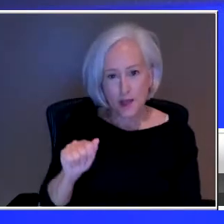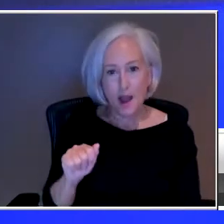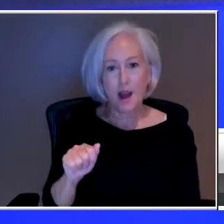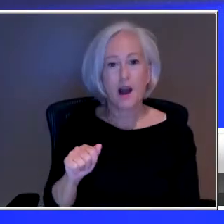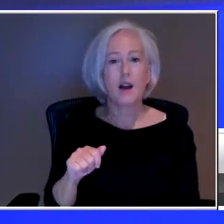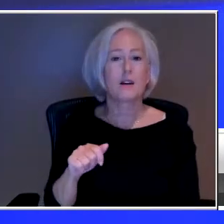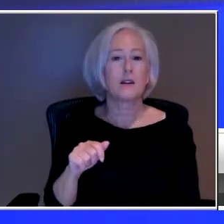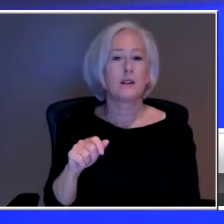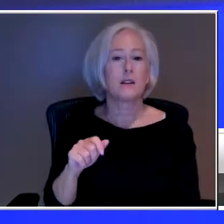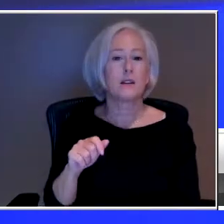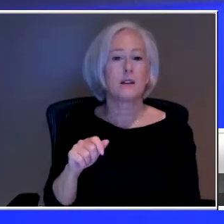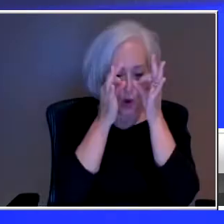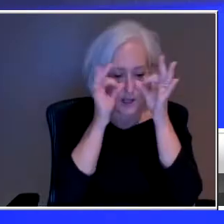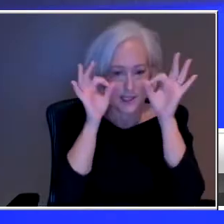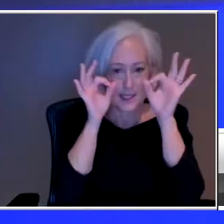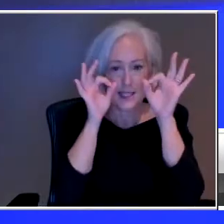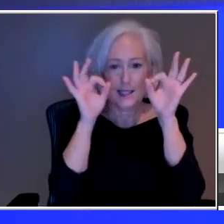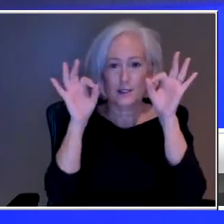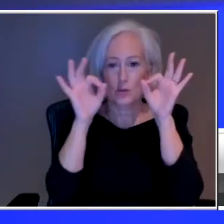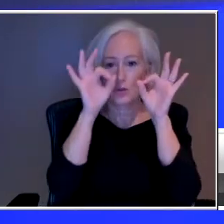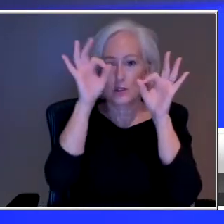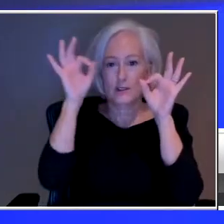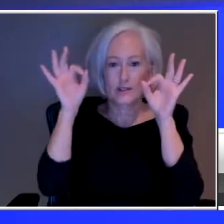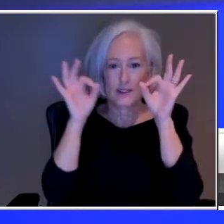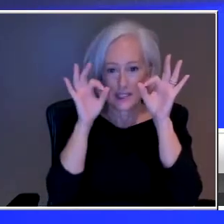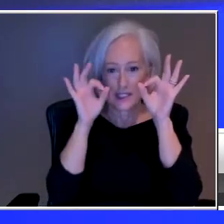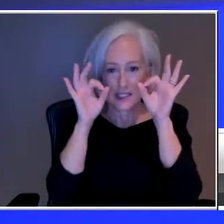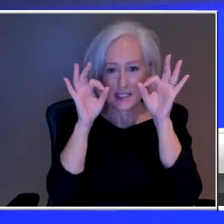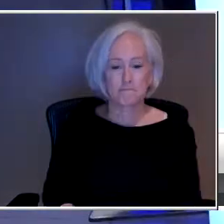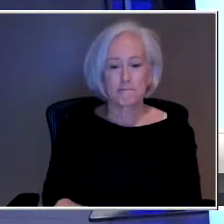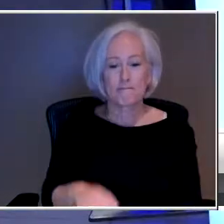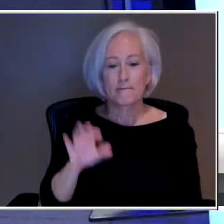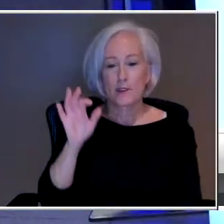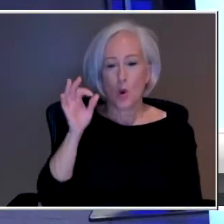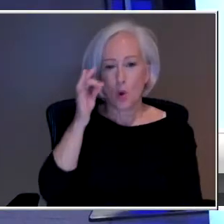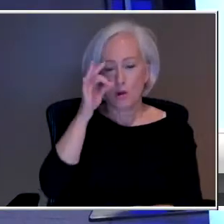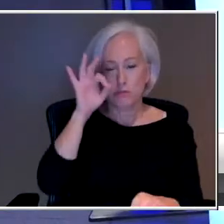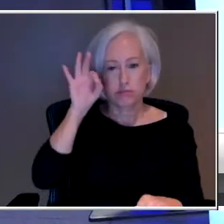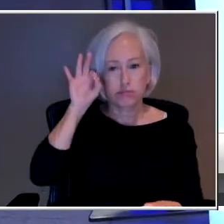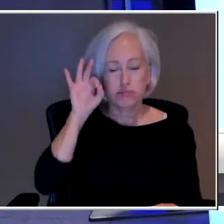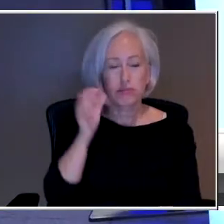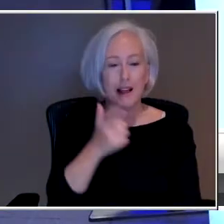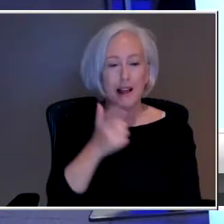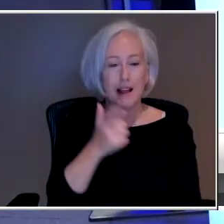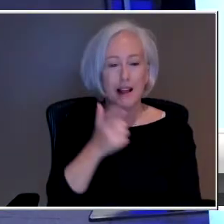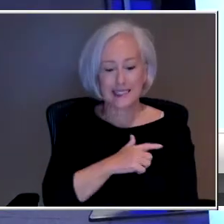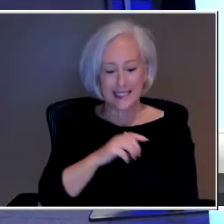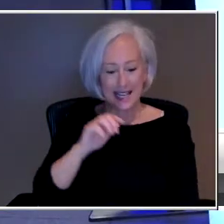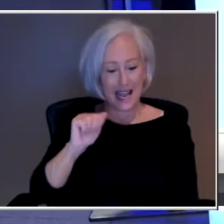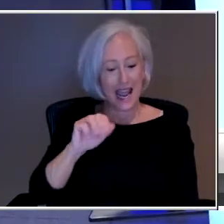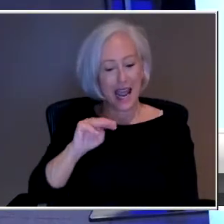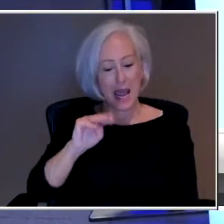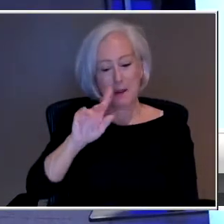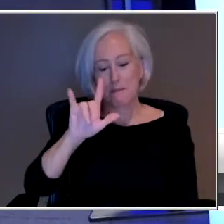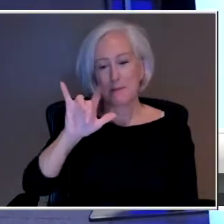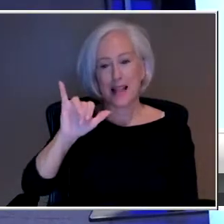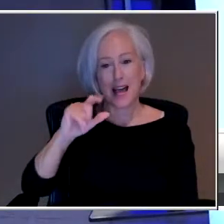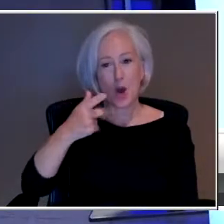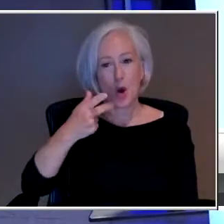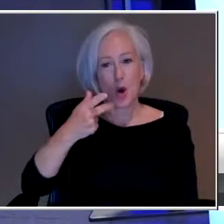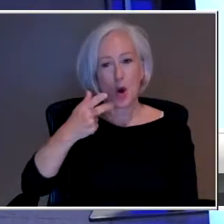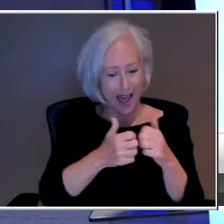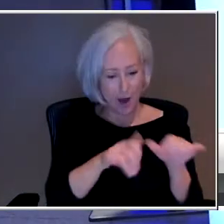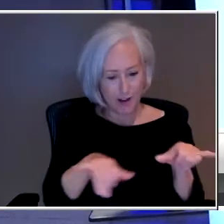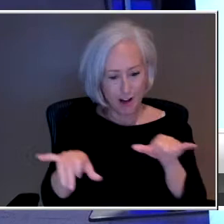then amblyopia, we do patching and treatments and stuff for that. And how common is amblyopia? Amblyopia. You know, I told you I don't say big